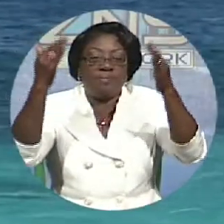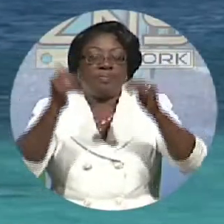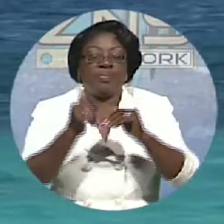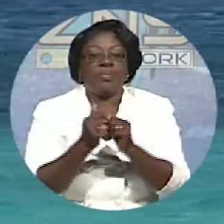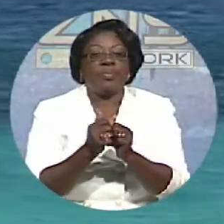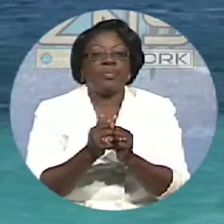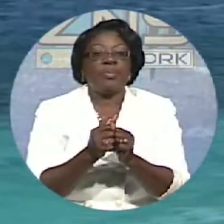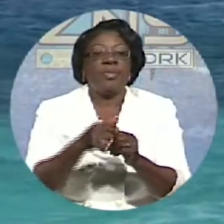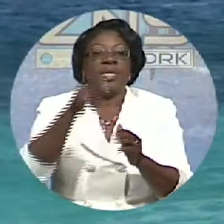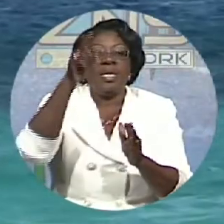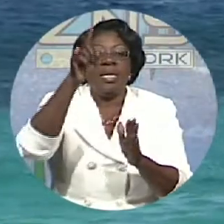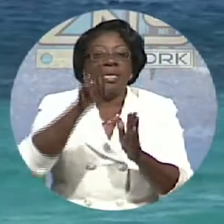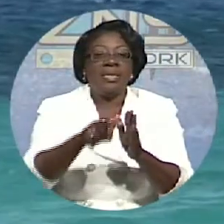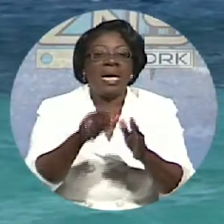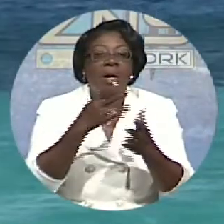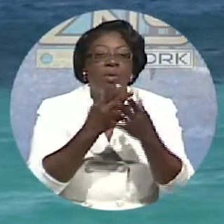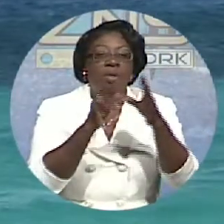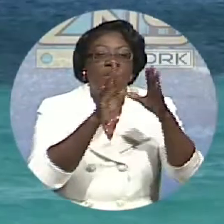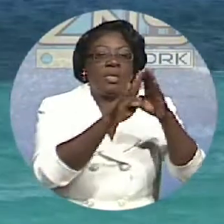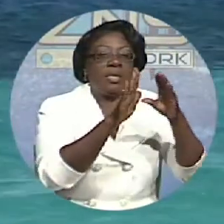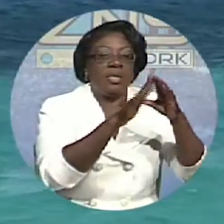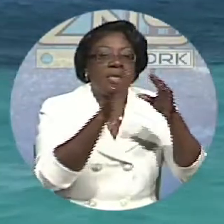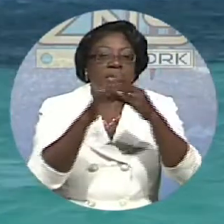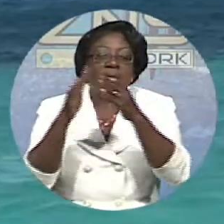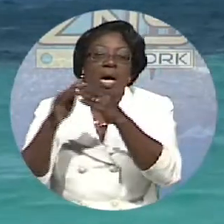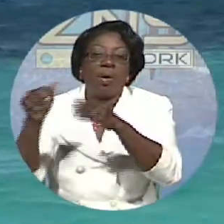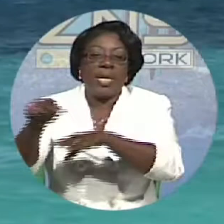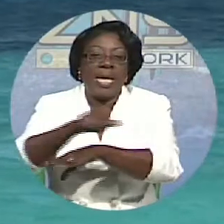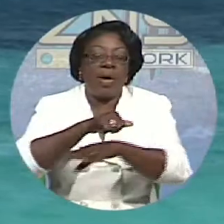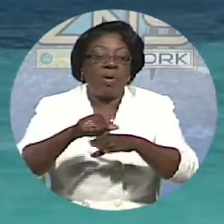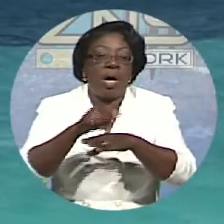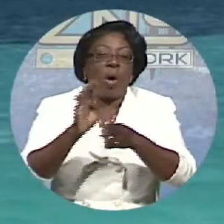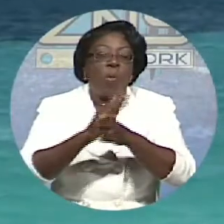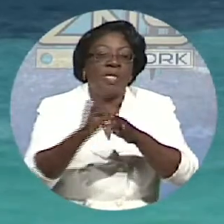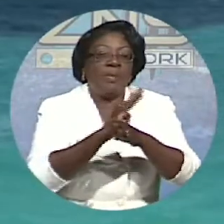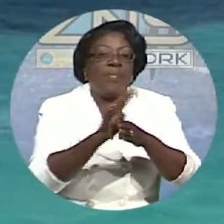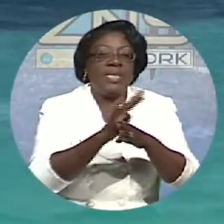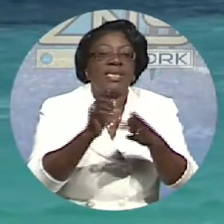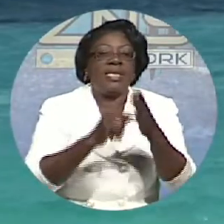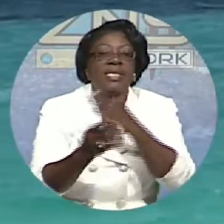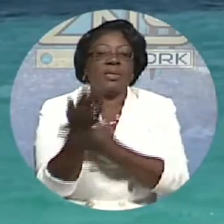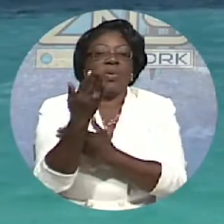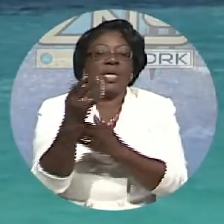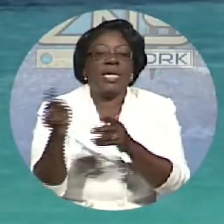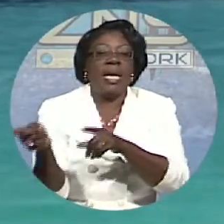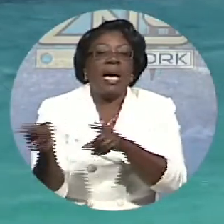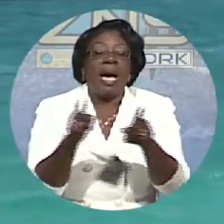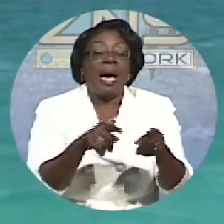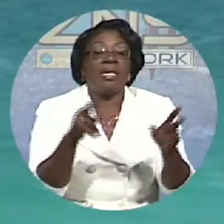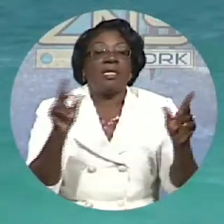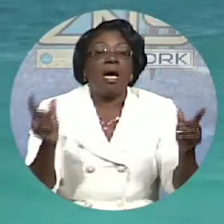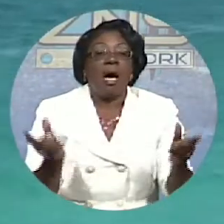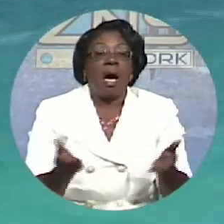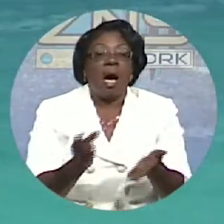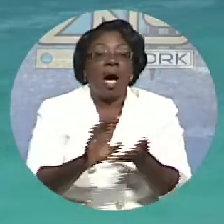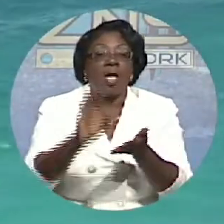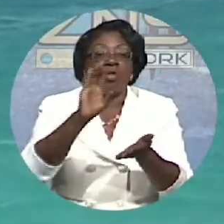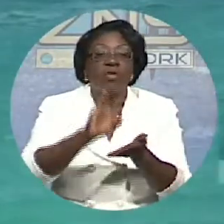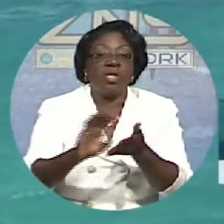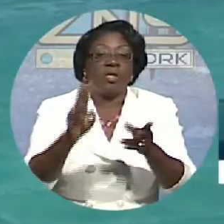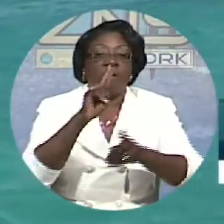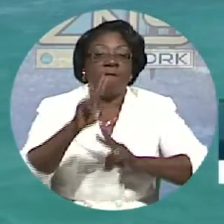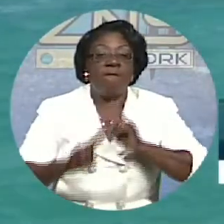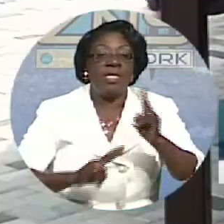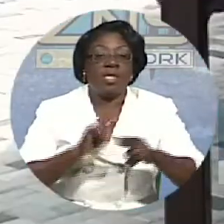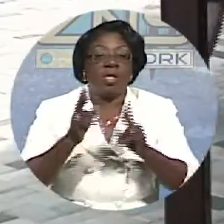The downtown area was buzzing with activity this Easter Sunday holiday as hundreds of visitors flocked to the shopping center to not only explore